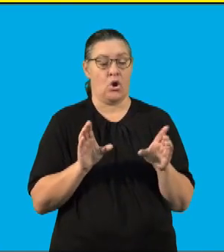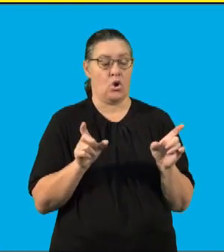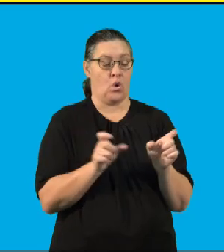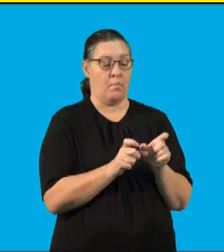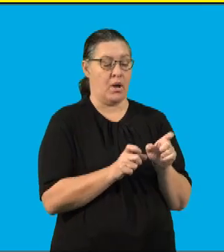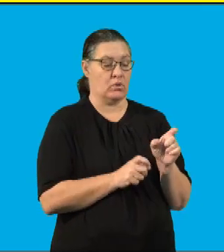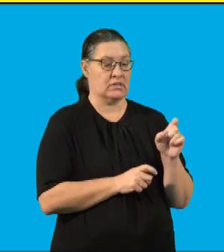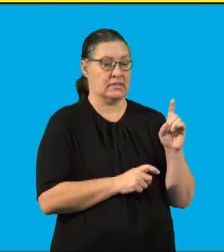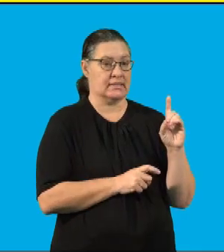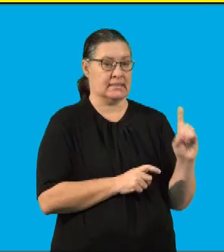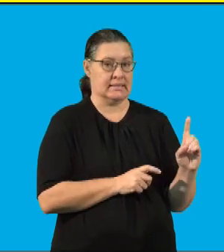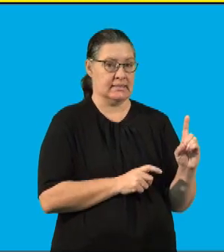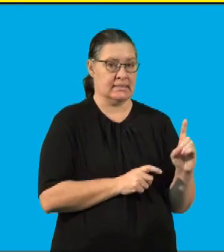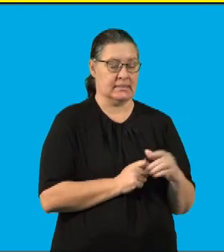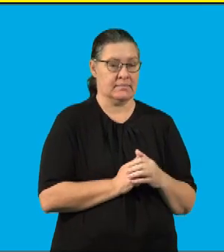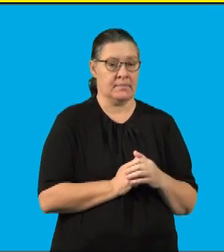compound